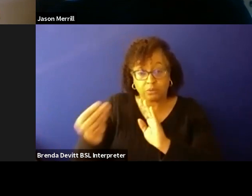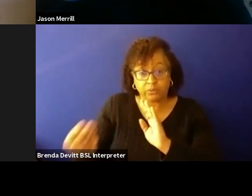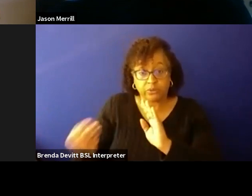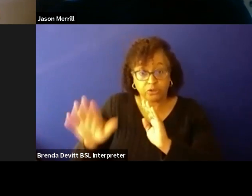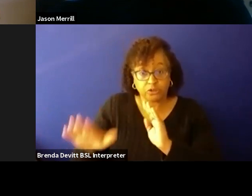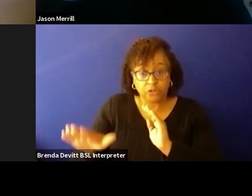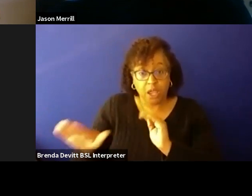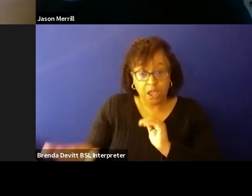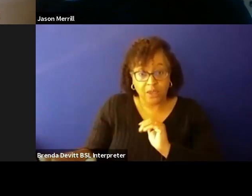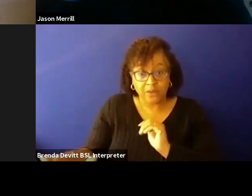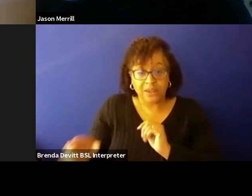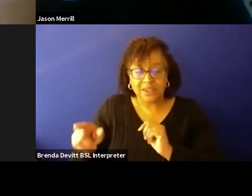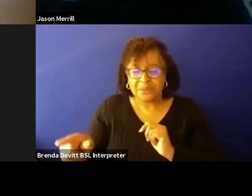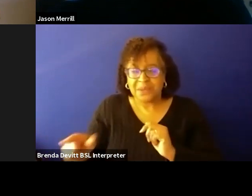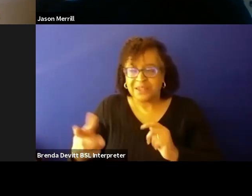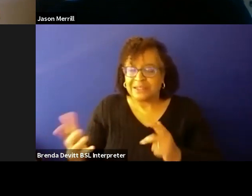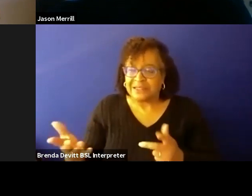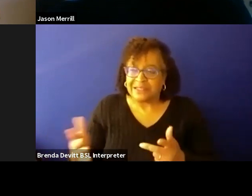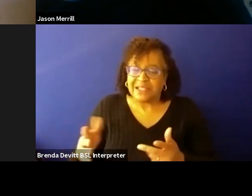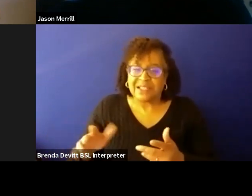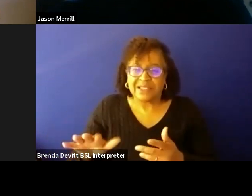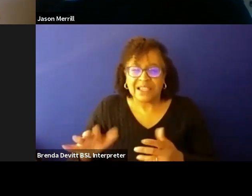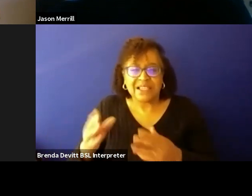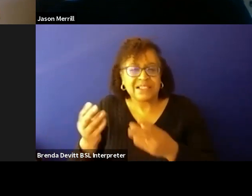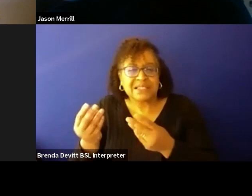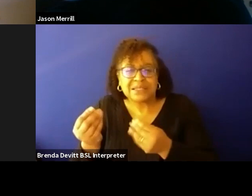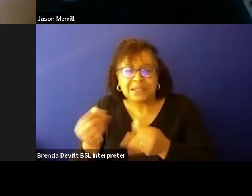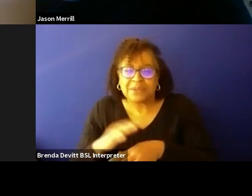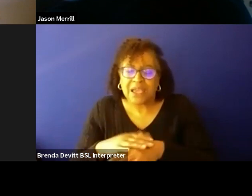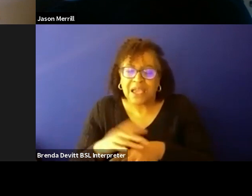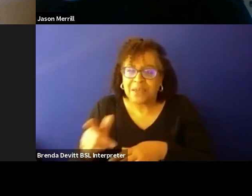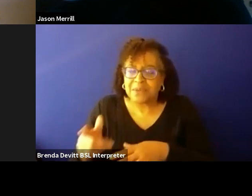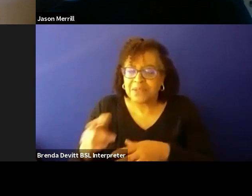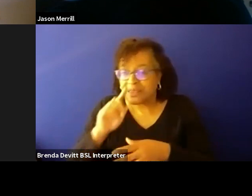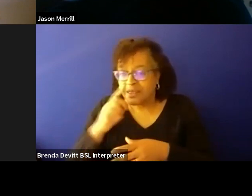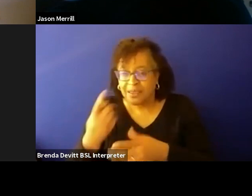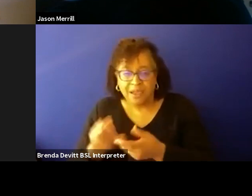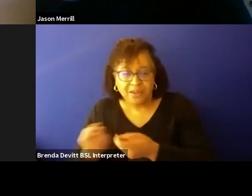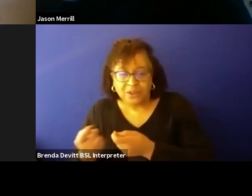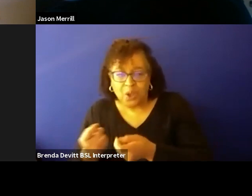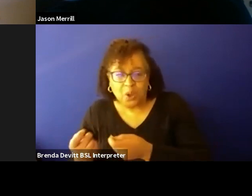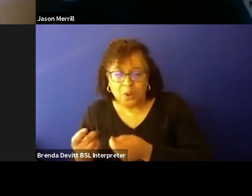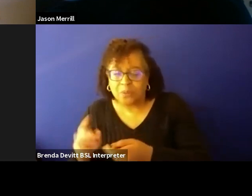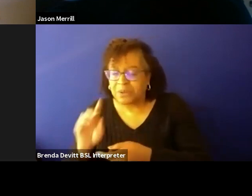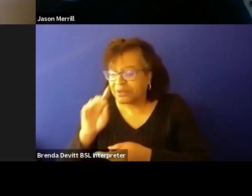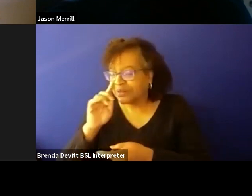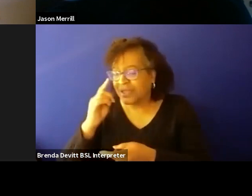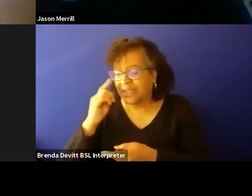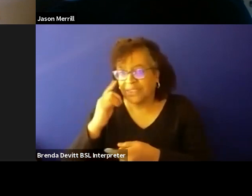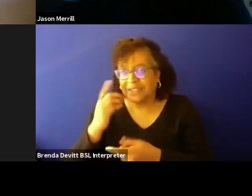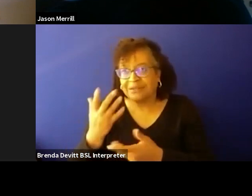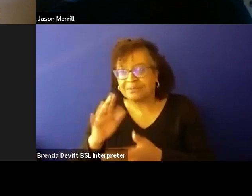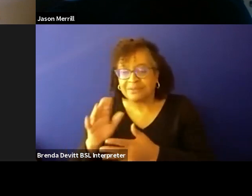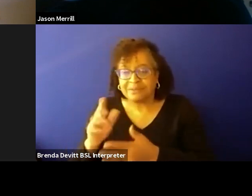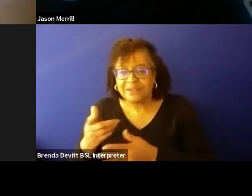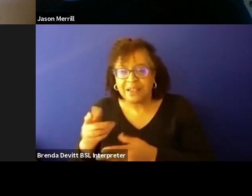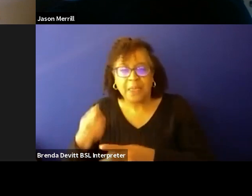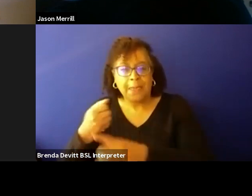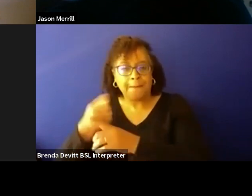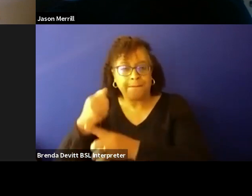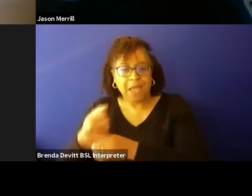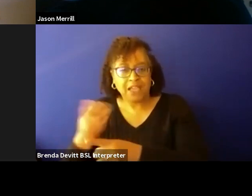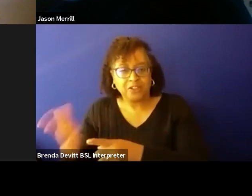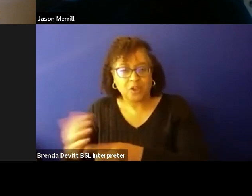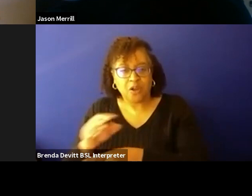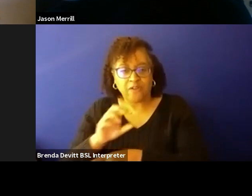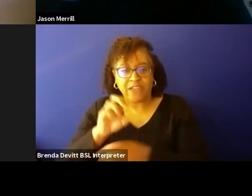the impacts of being excluded. We need to be aware of that, so we can't. That is why it's good when all the children get